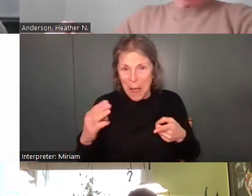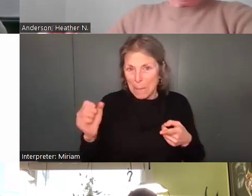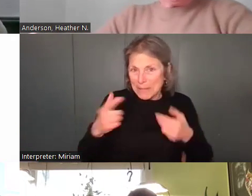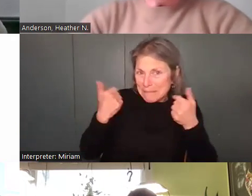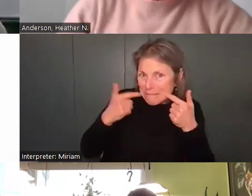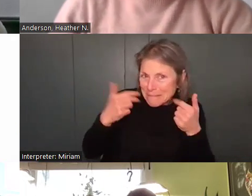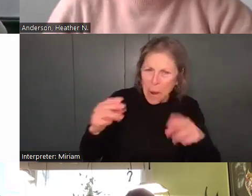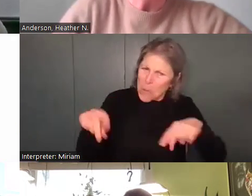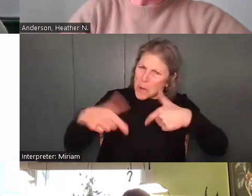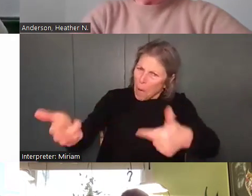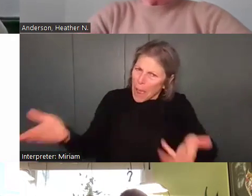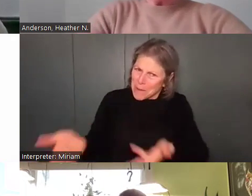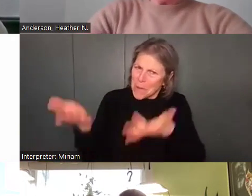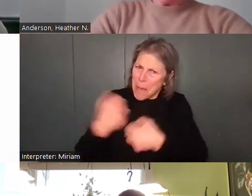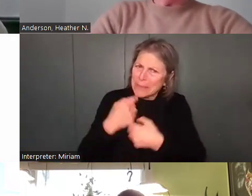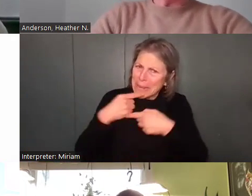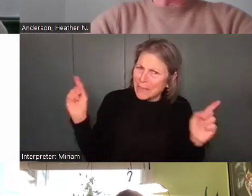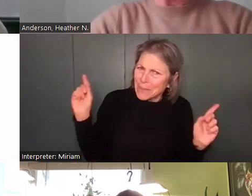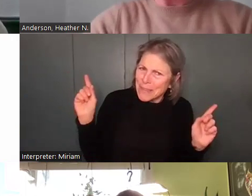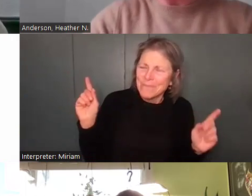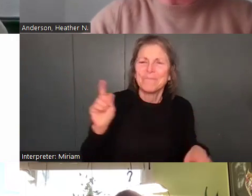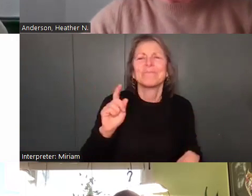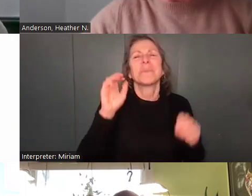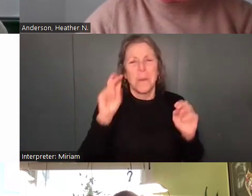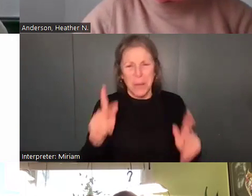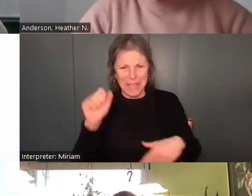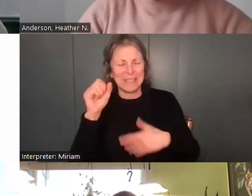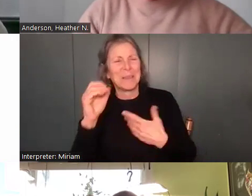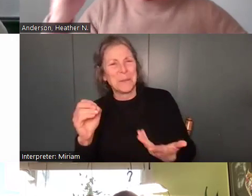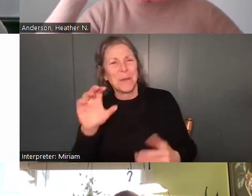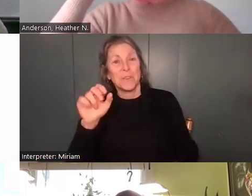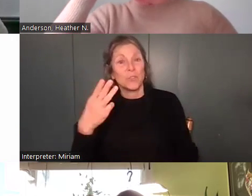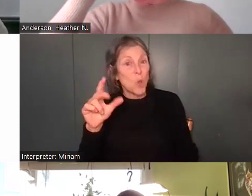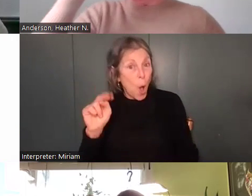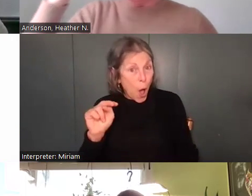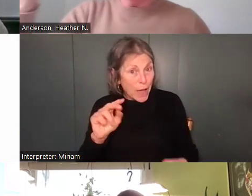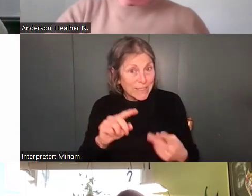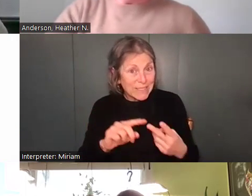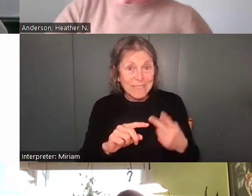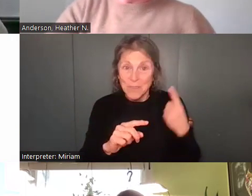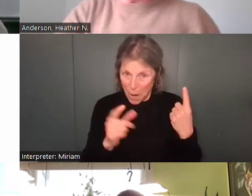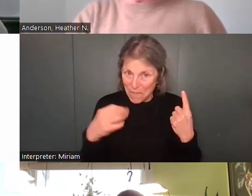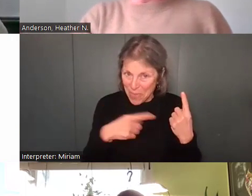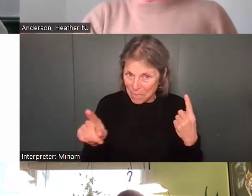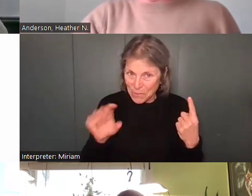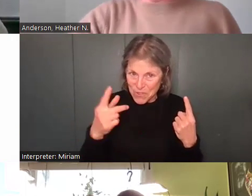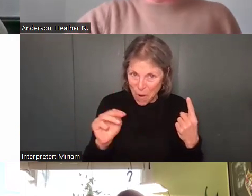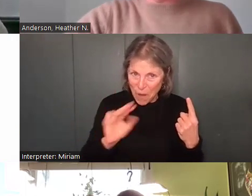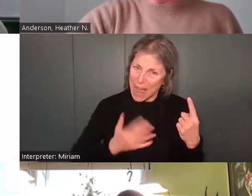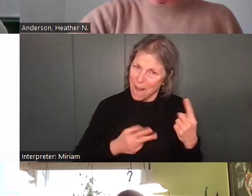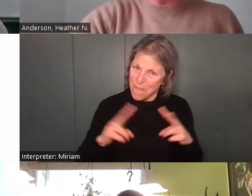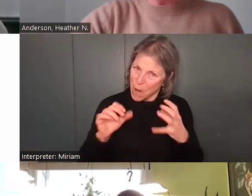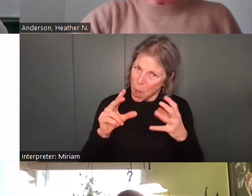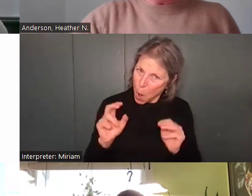No, go ahead. You can make it. Okay. So Sean is one of them. Sean here, our very own